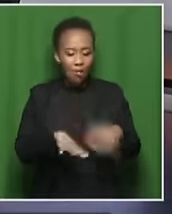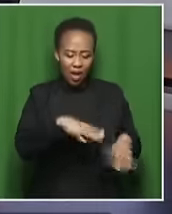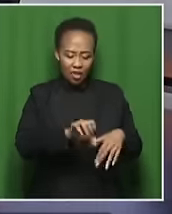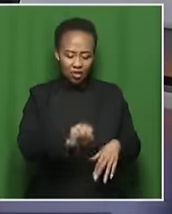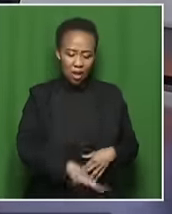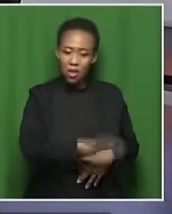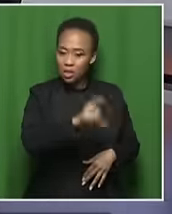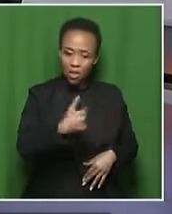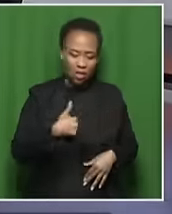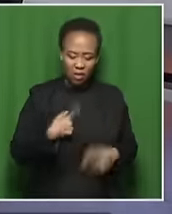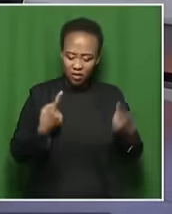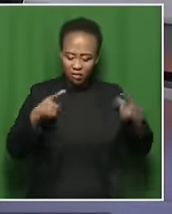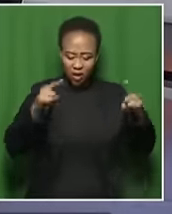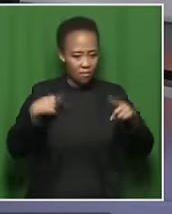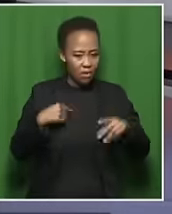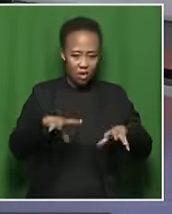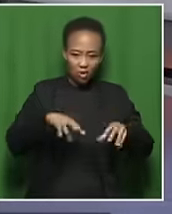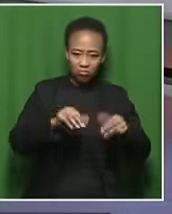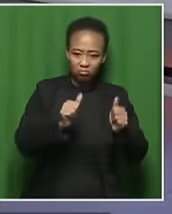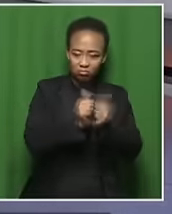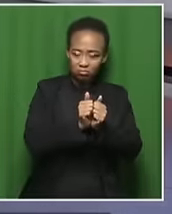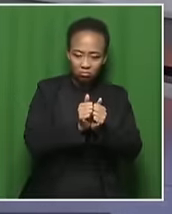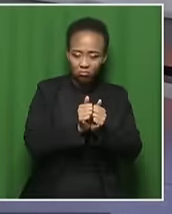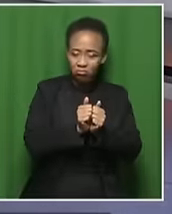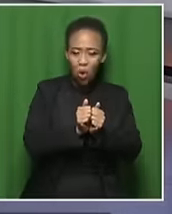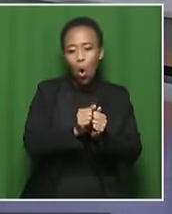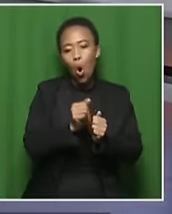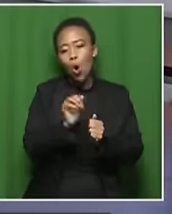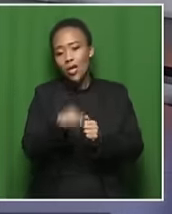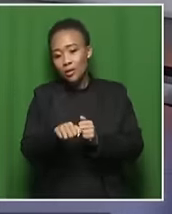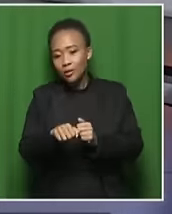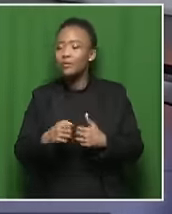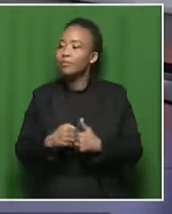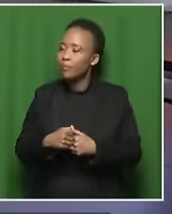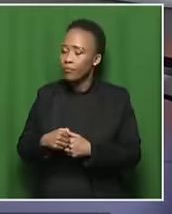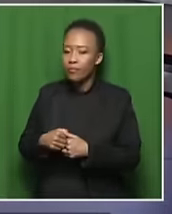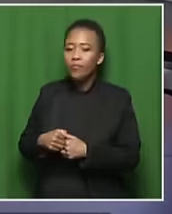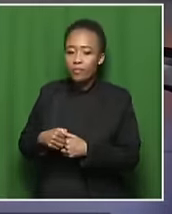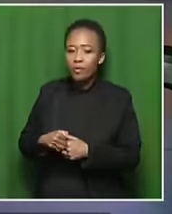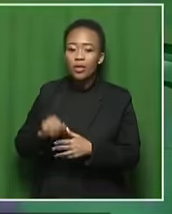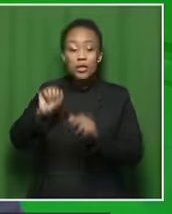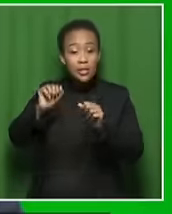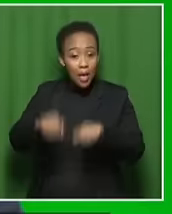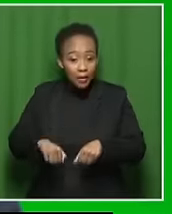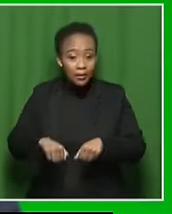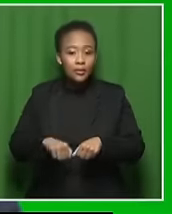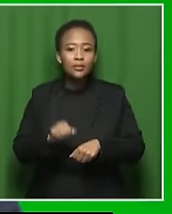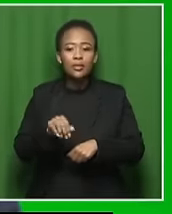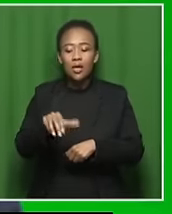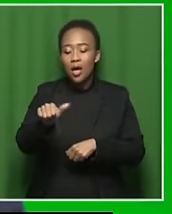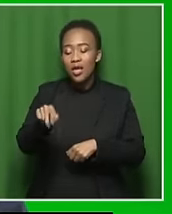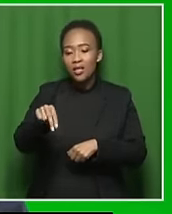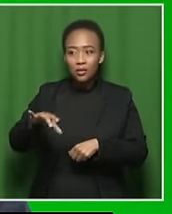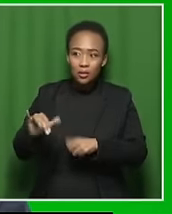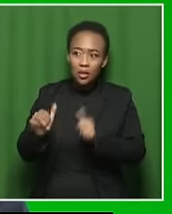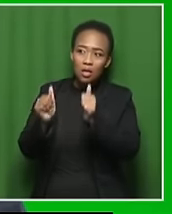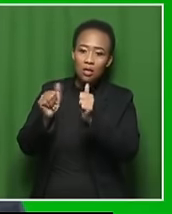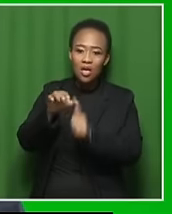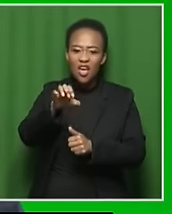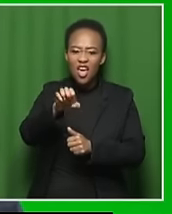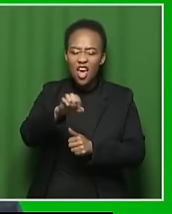a coalition with? Yeah, certainly. And I think we are quite clear. We will not go into coalition or have working relationships with the ANC or the